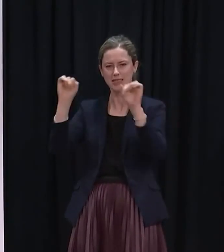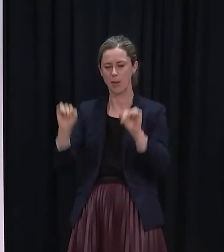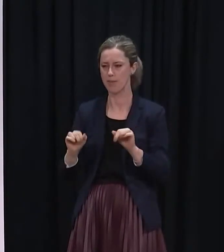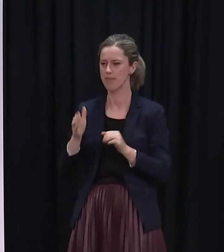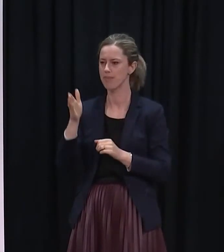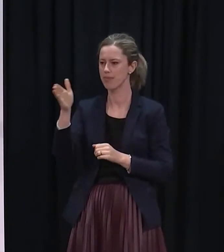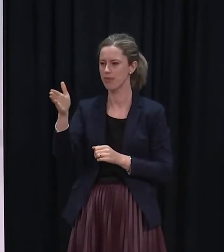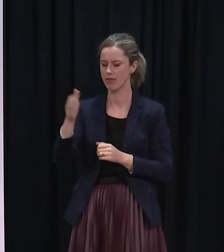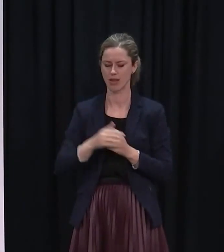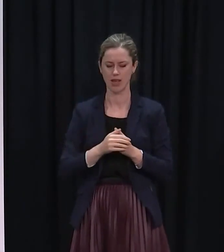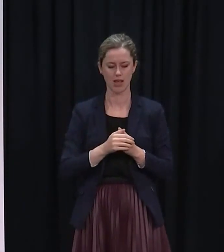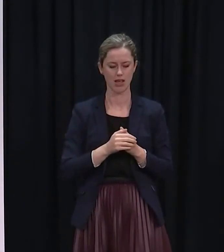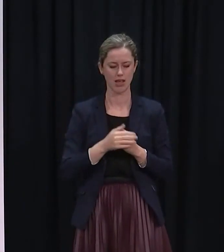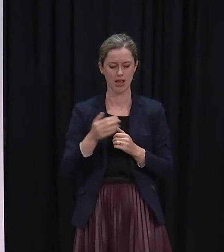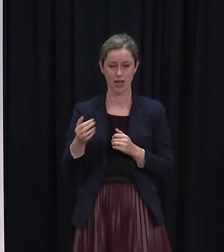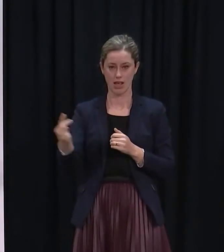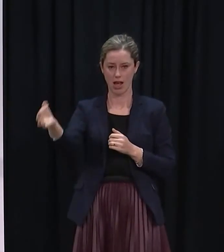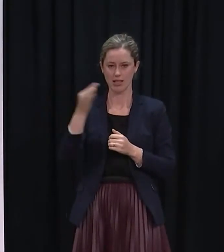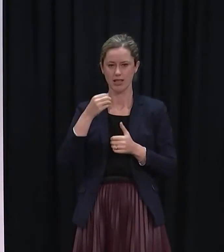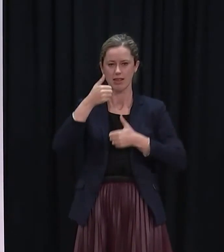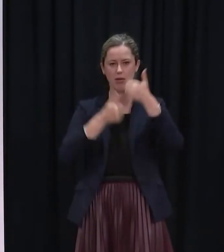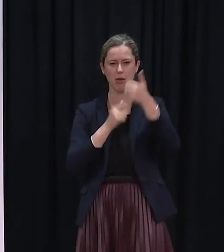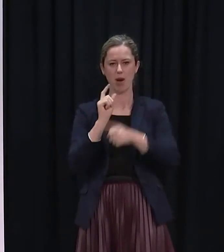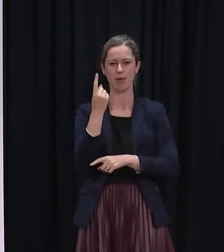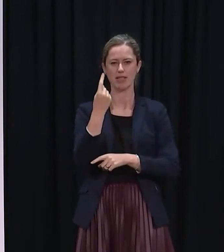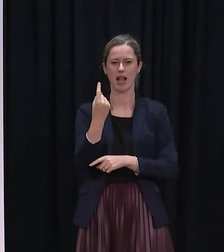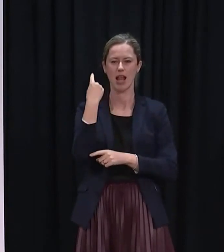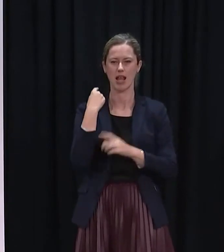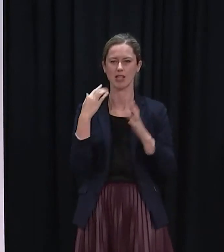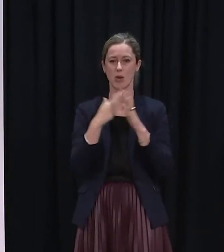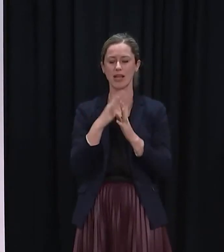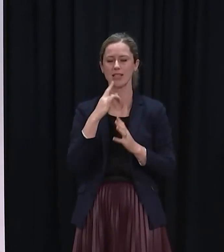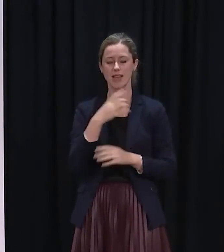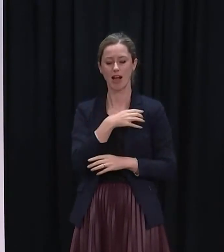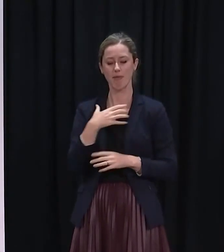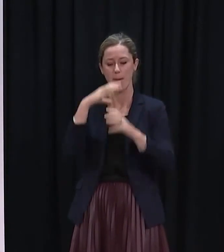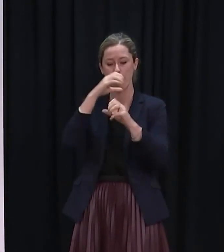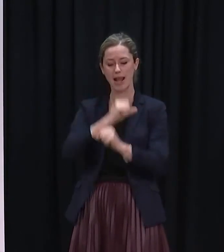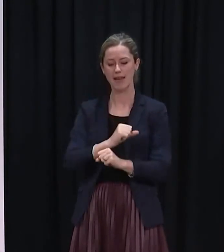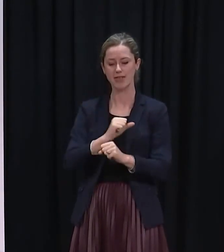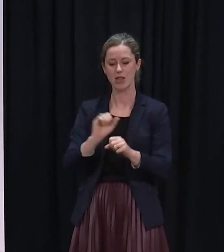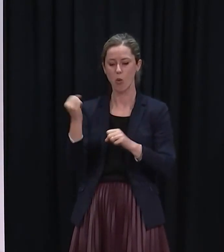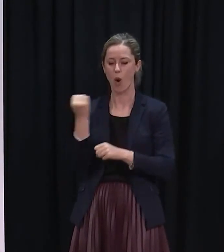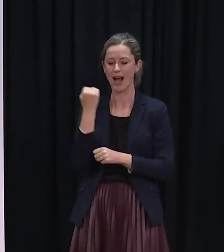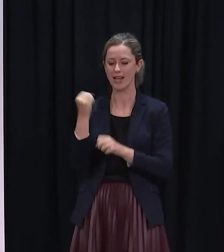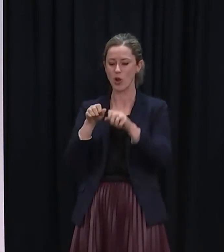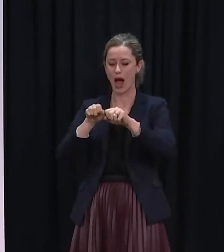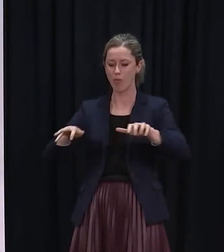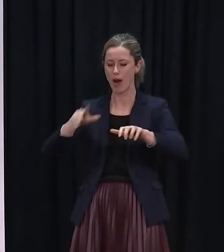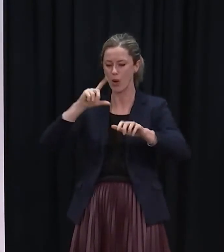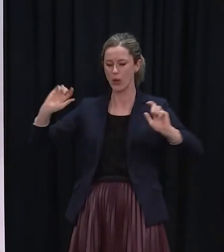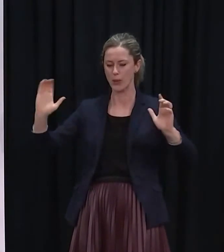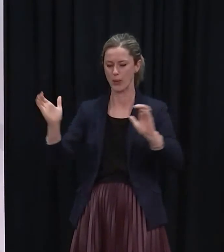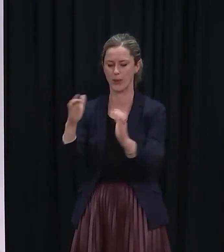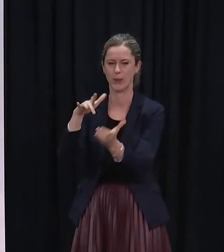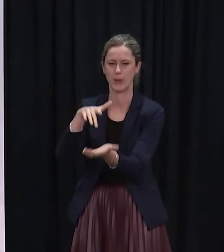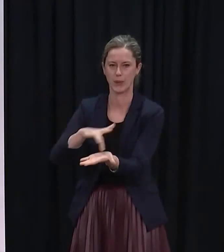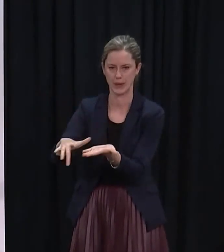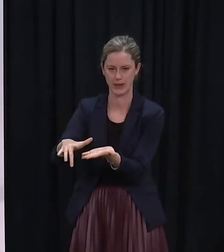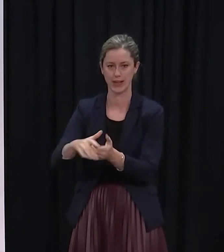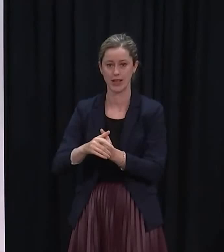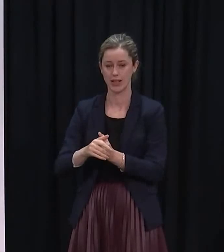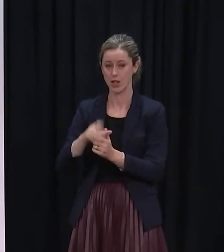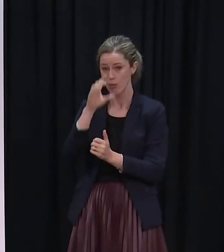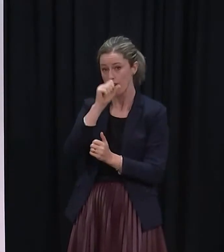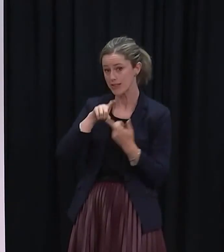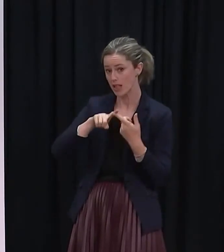that the government believed it could stamp out the outbreak in the Waikato. Do you still believe that you will be able to stamp it out? Yes, absolutely, although the